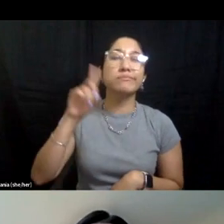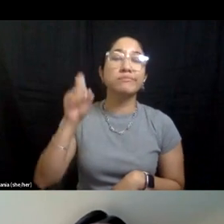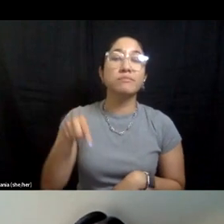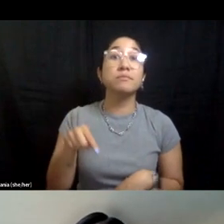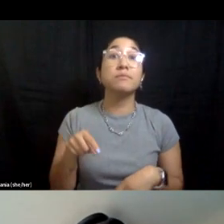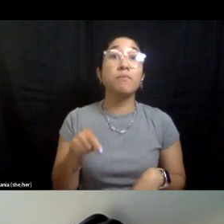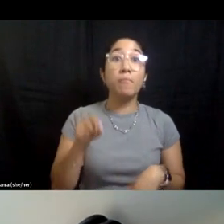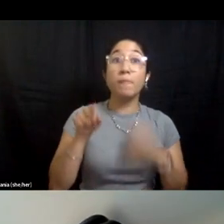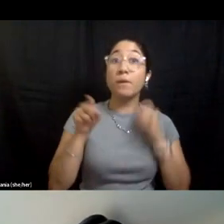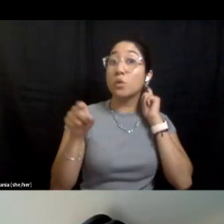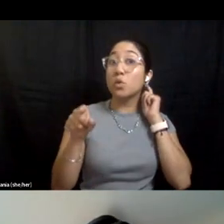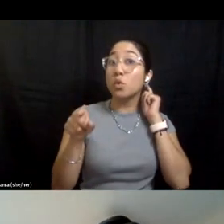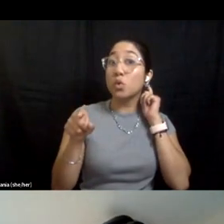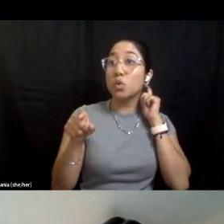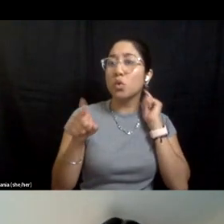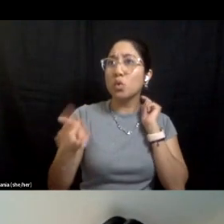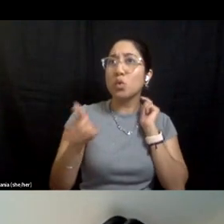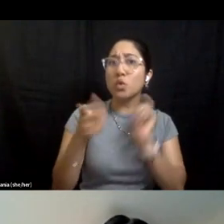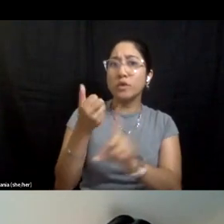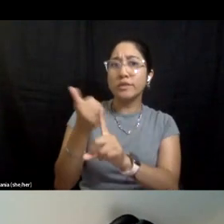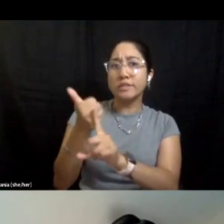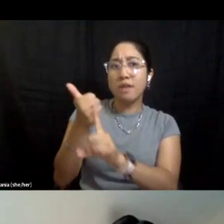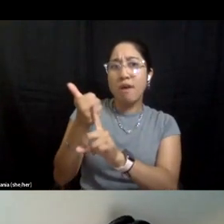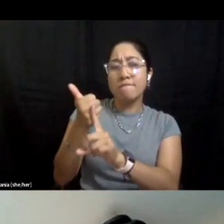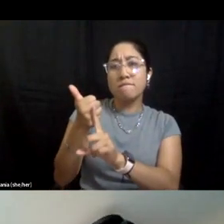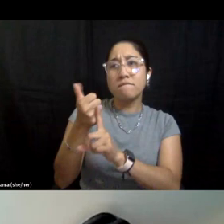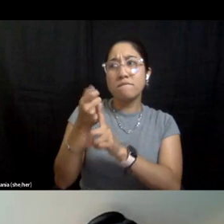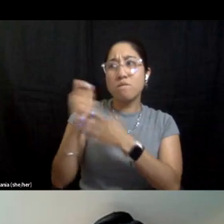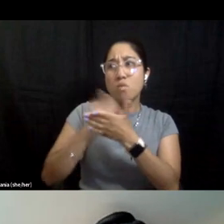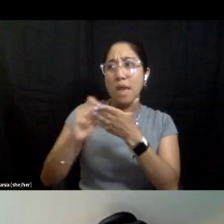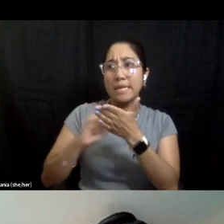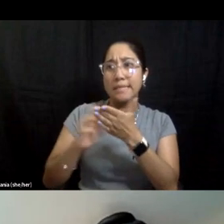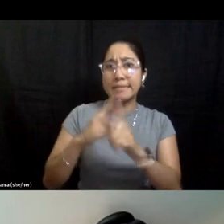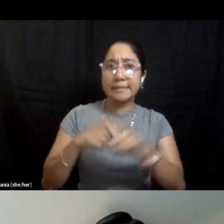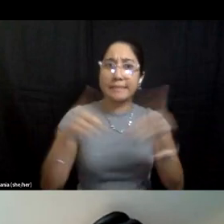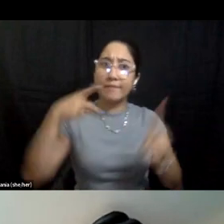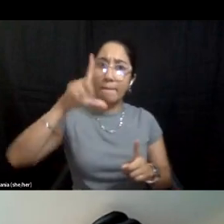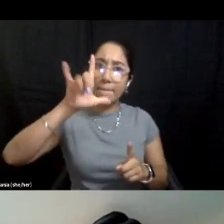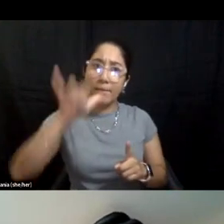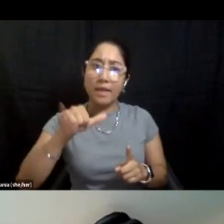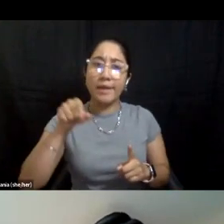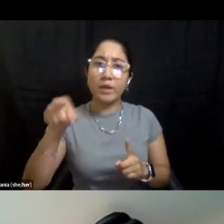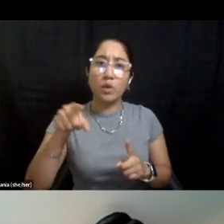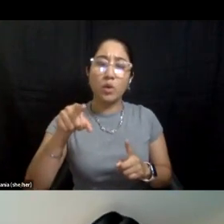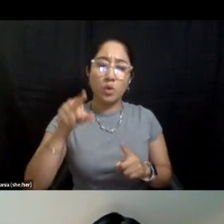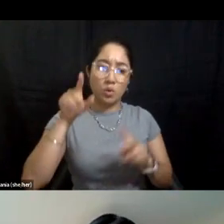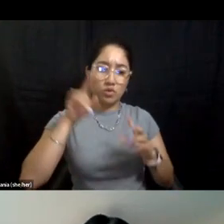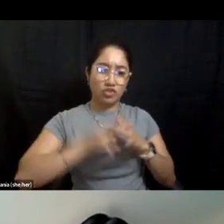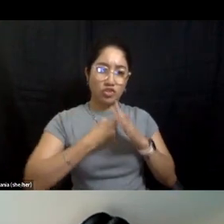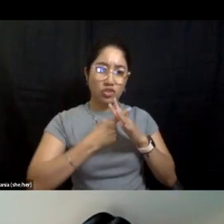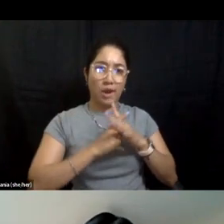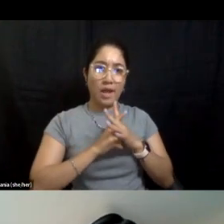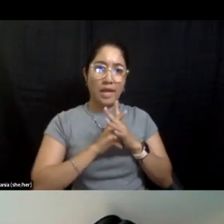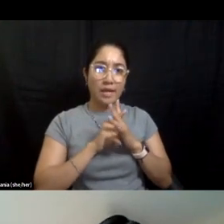did you find yourself writing a different type of play that made you get to this exploration of like not using, you know, of